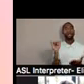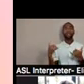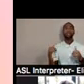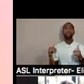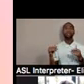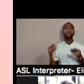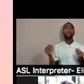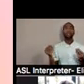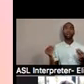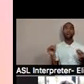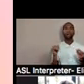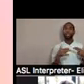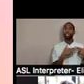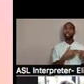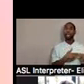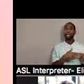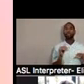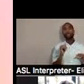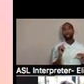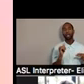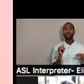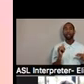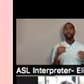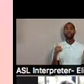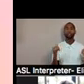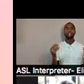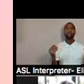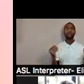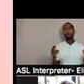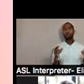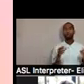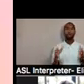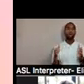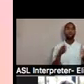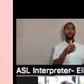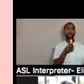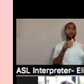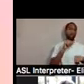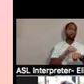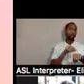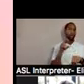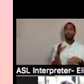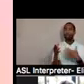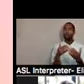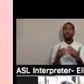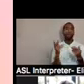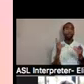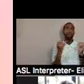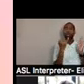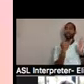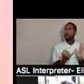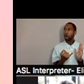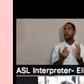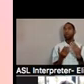being kind of that playground gravel or concrete and everybody kind of drawing their own pictures and writing their